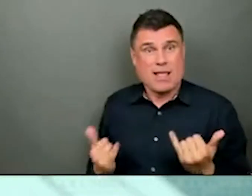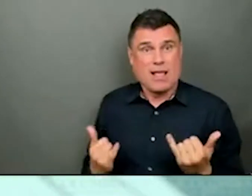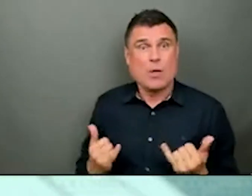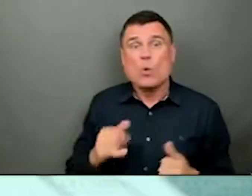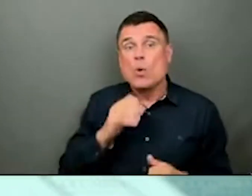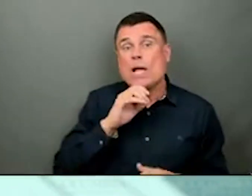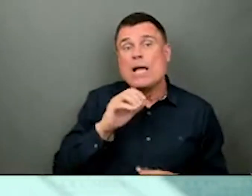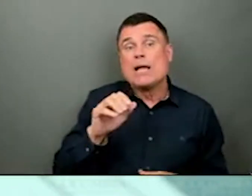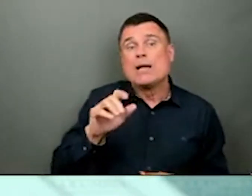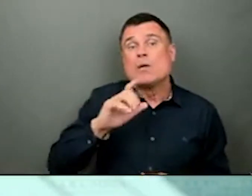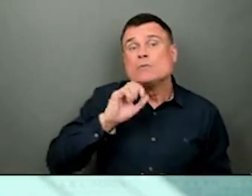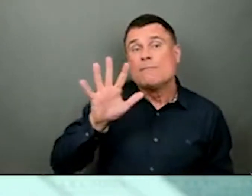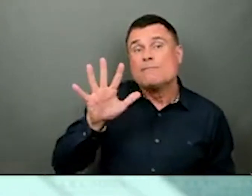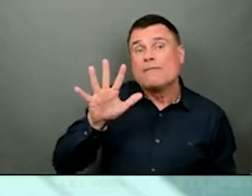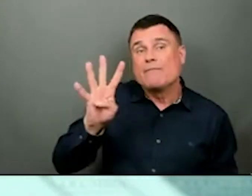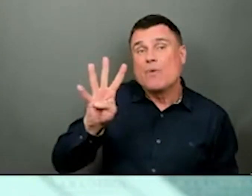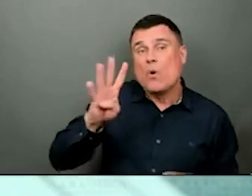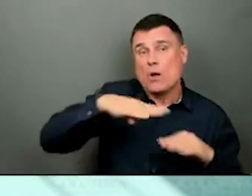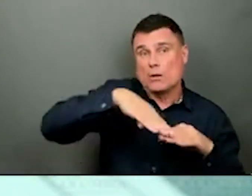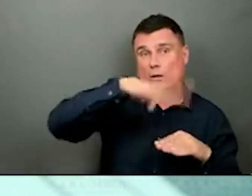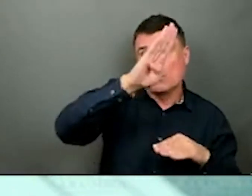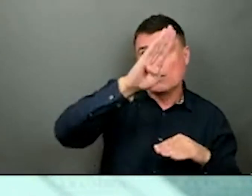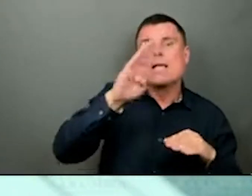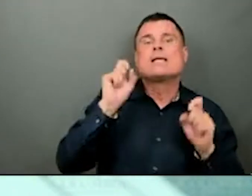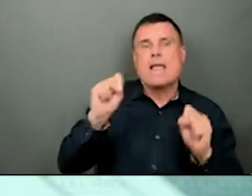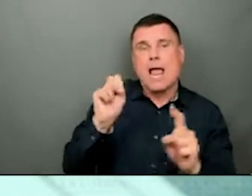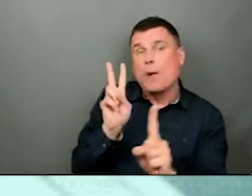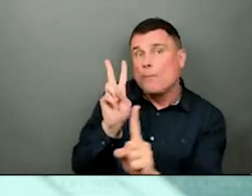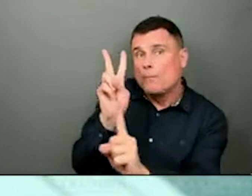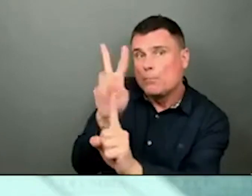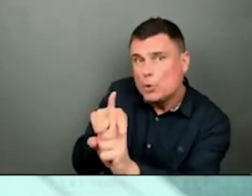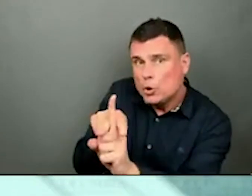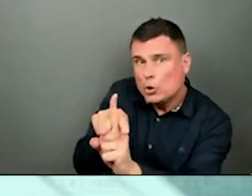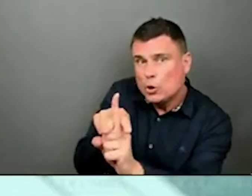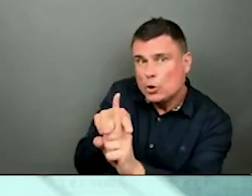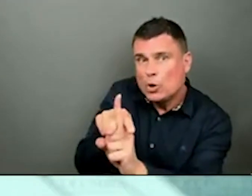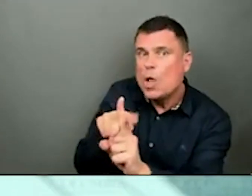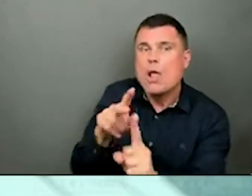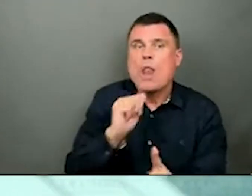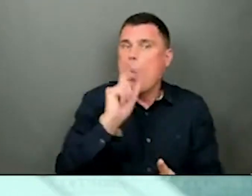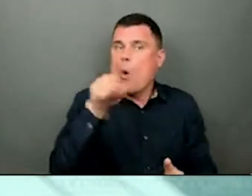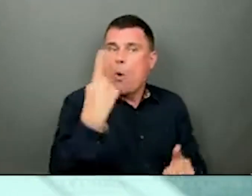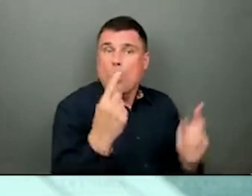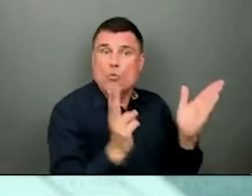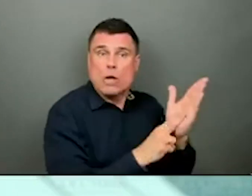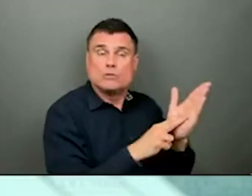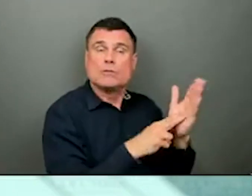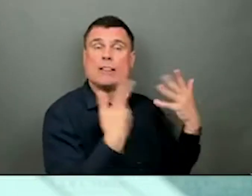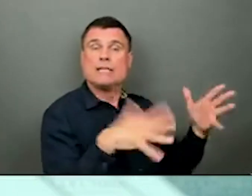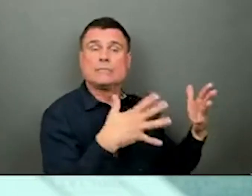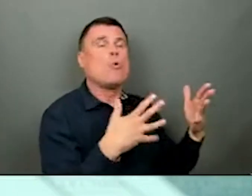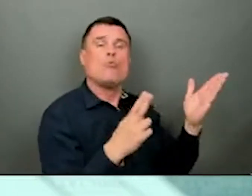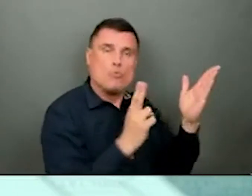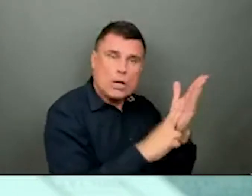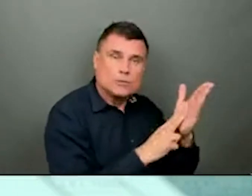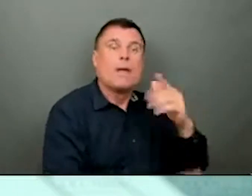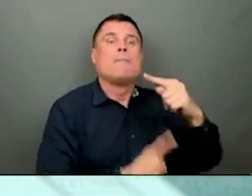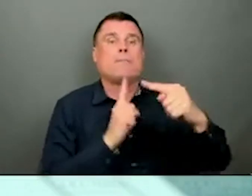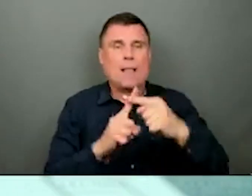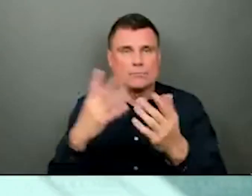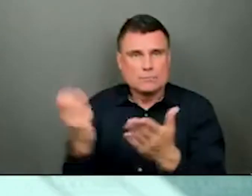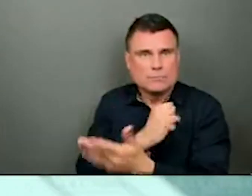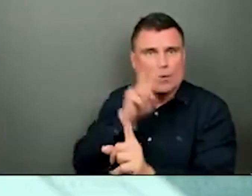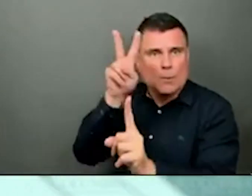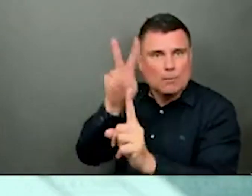the time for everybody to get registered. 2.1 million is good, but we need to register more